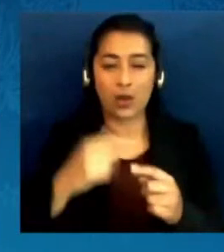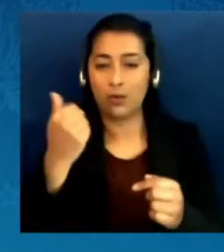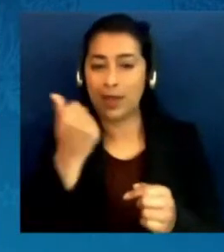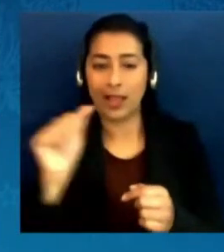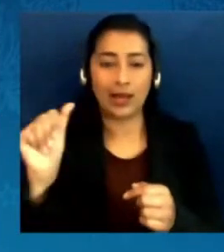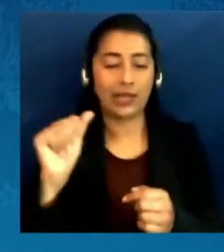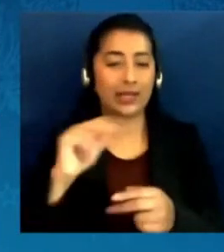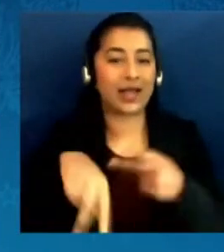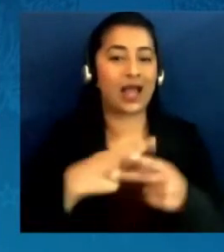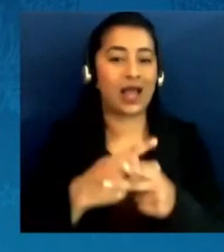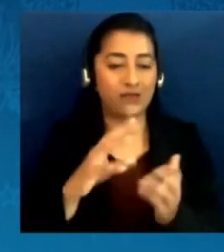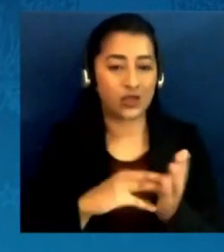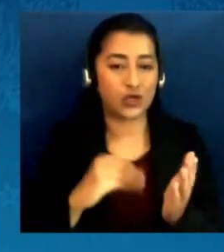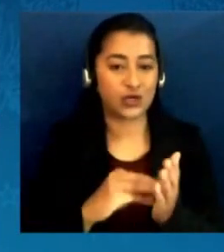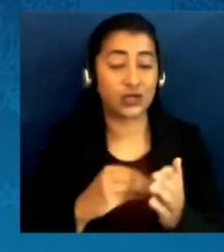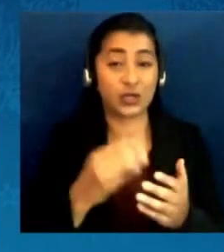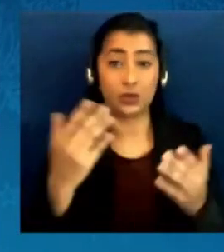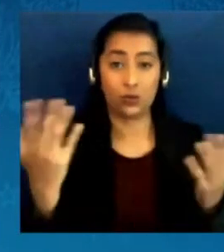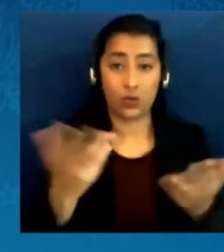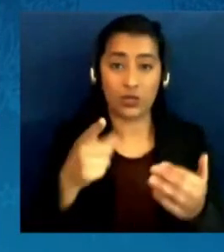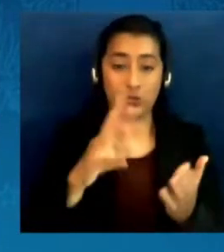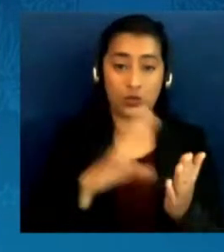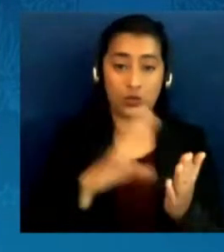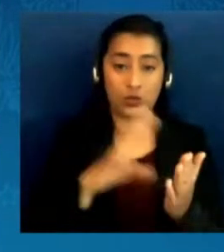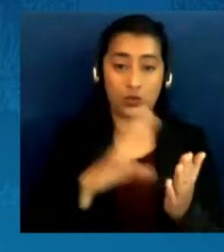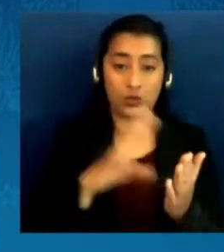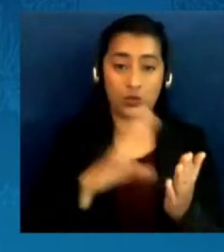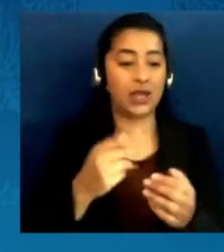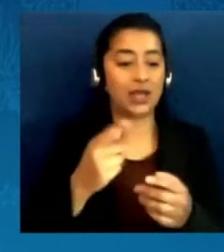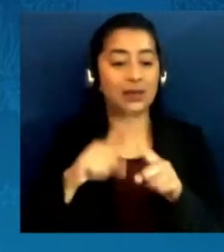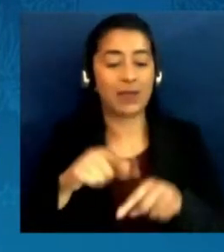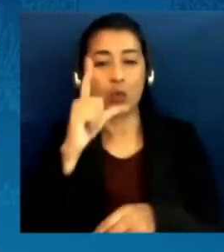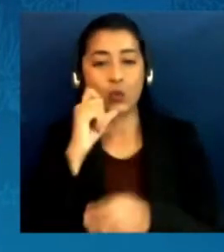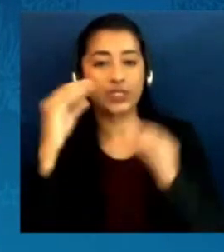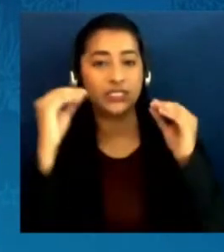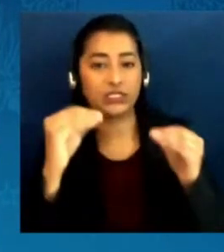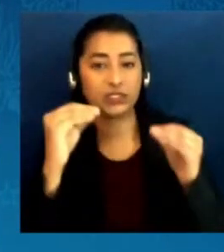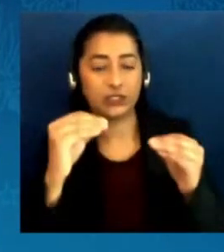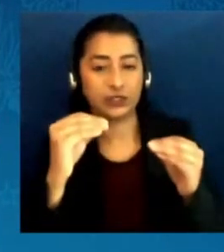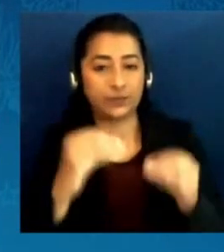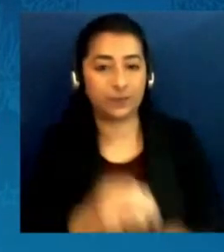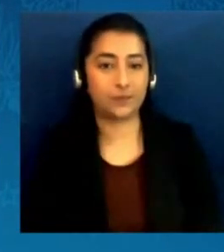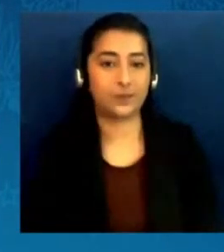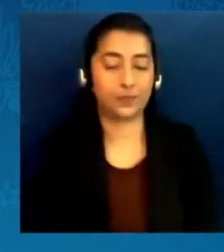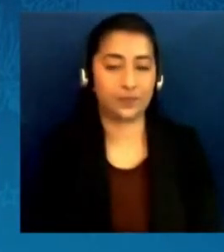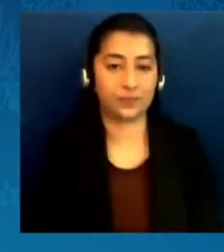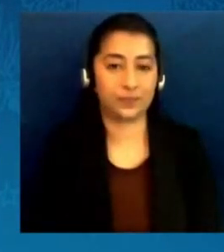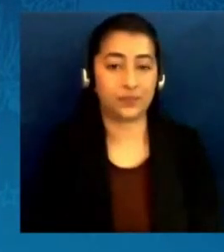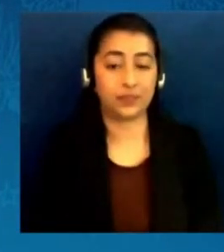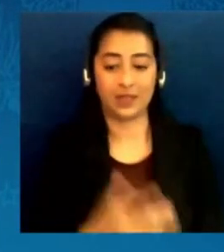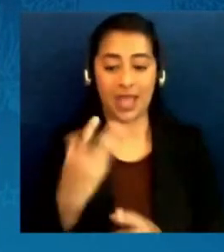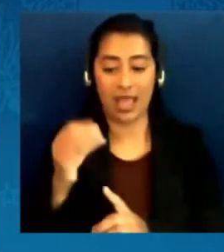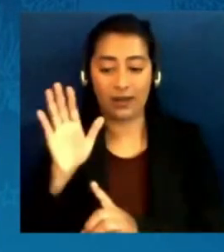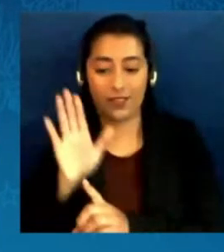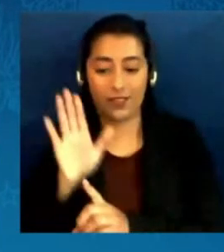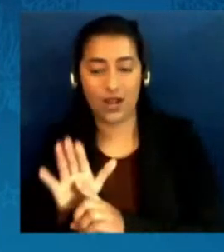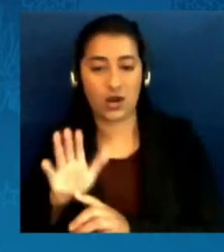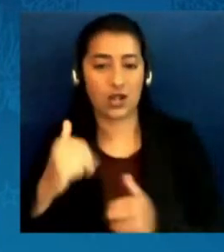what you learn will likely be a function of who's teaching you and what their life experience and perspective is.